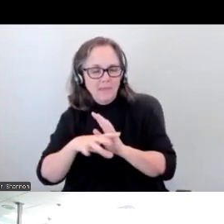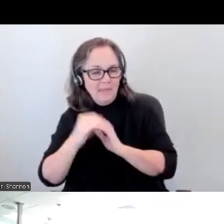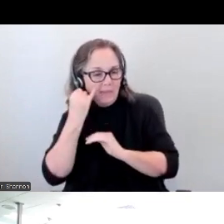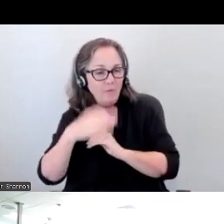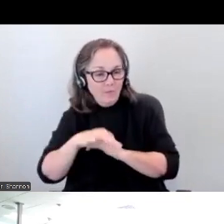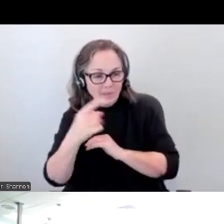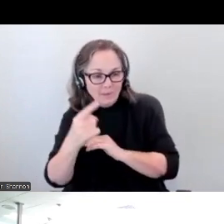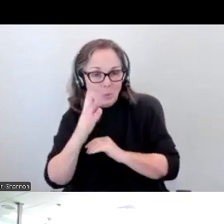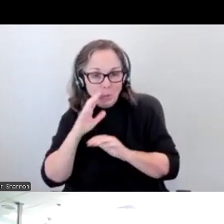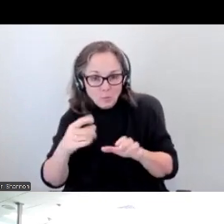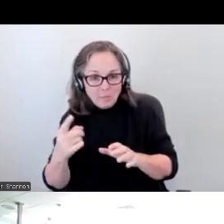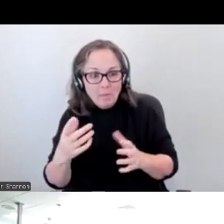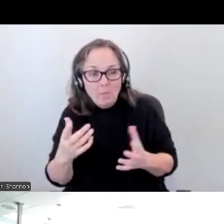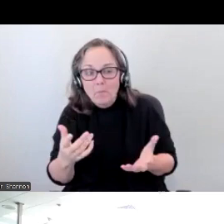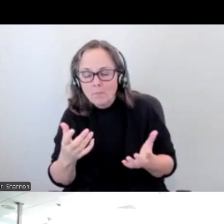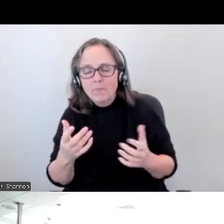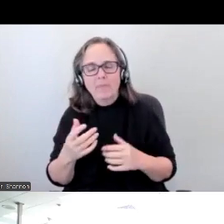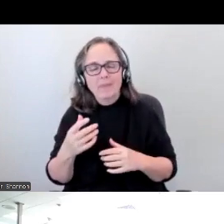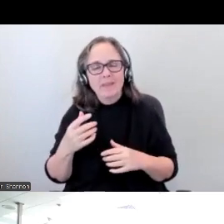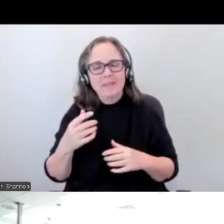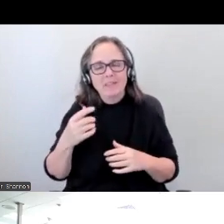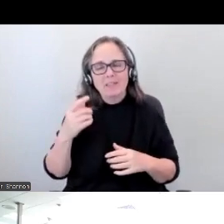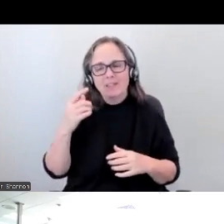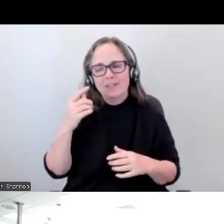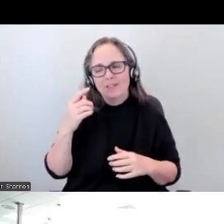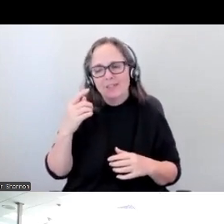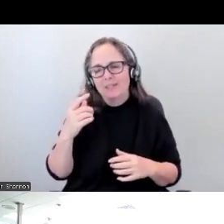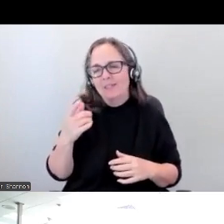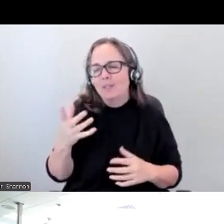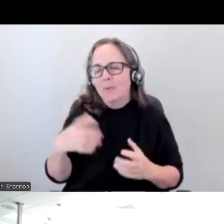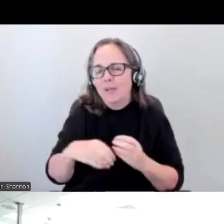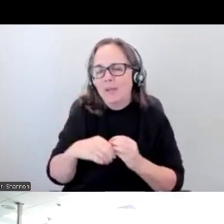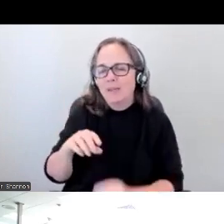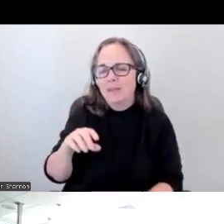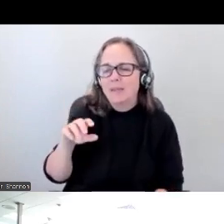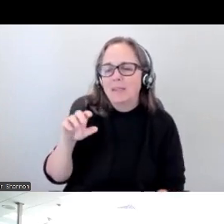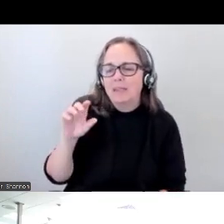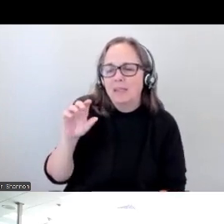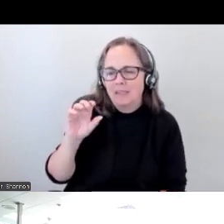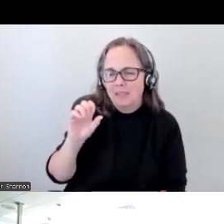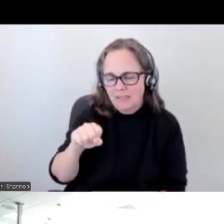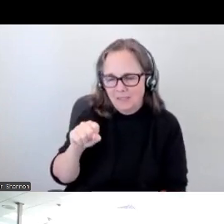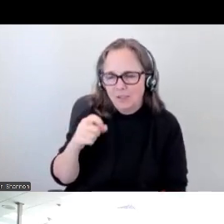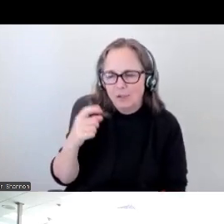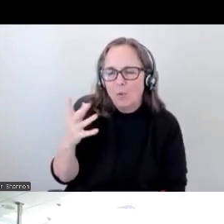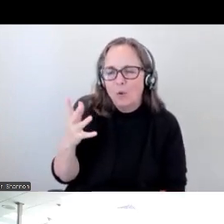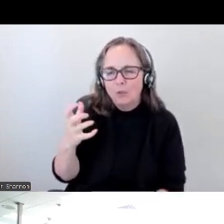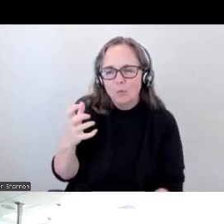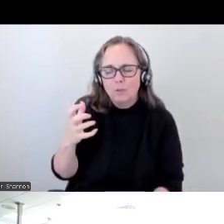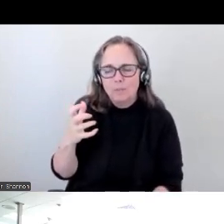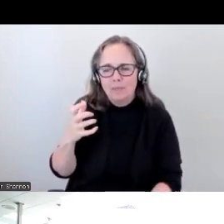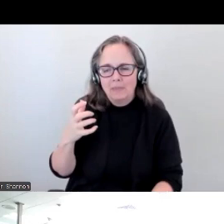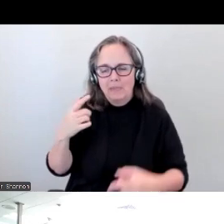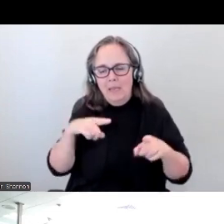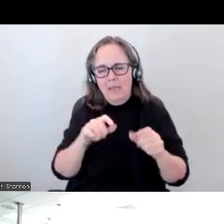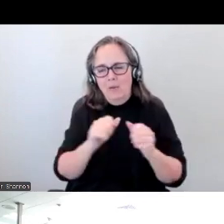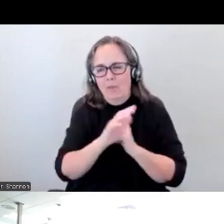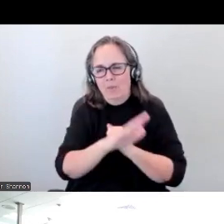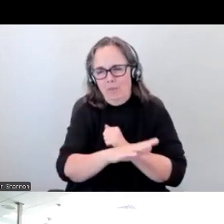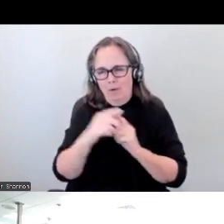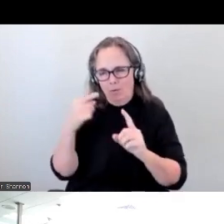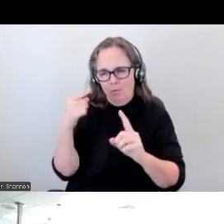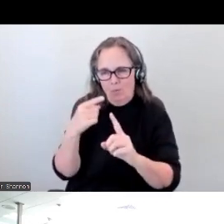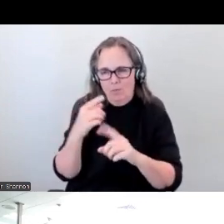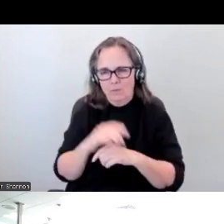do about it? And Dr. Fung, I don't know if you have anything else to add. Yeah, no, it's you always want to be aligned with the patient's own goals